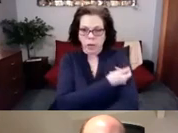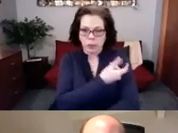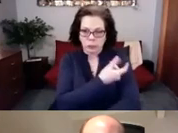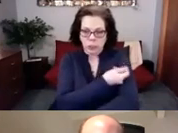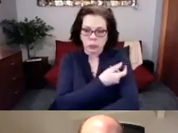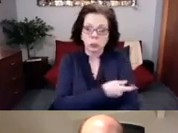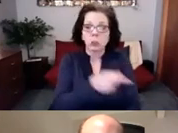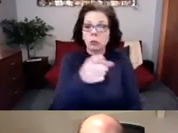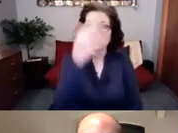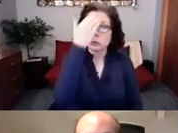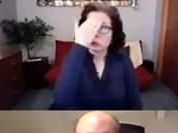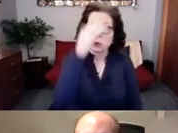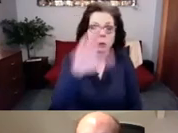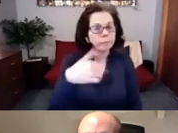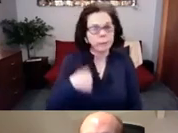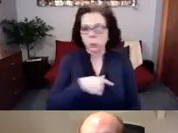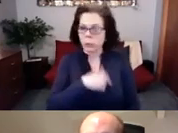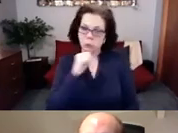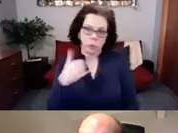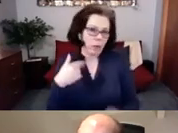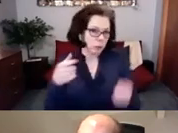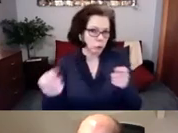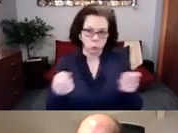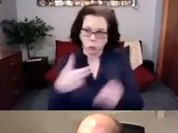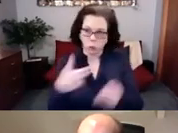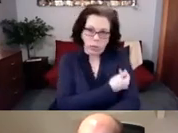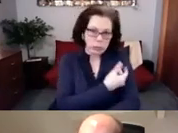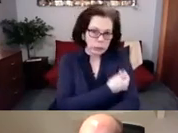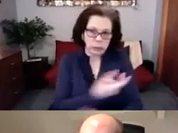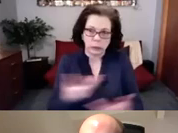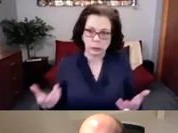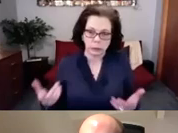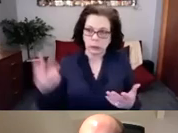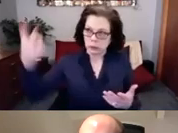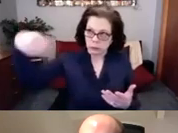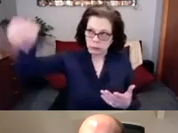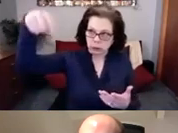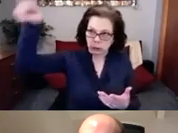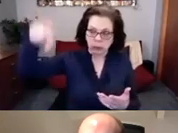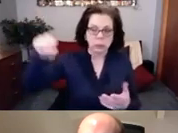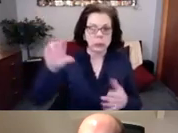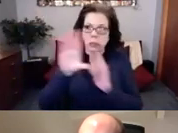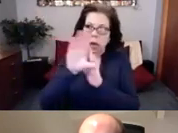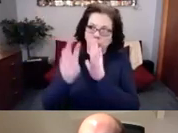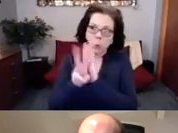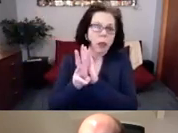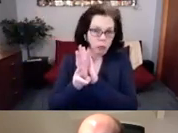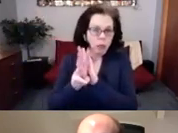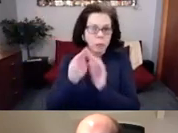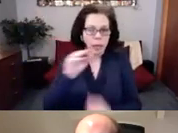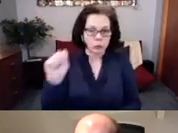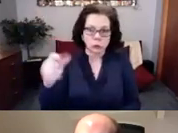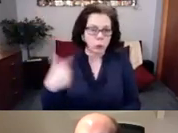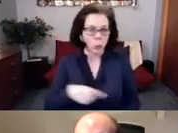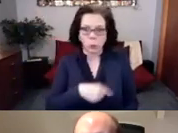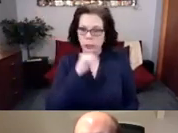should know is we don't have any control over the vaccinations. It's all done by the Commonwealth, and we won't be doing any vaccinating in